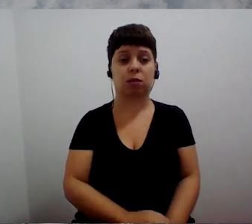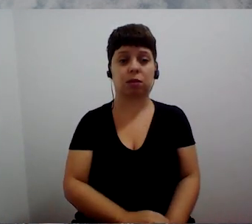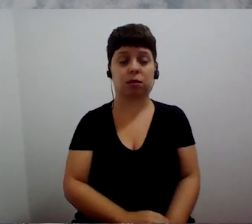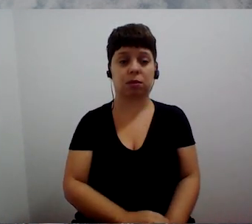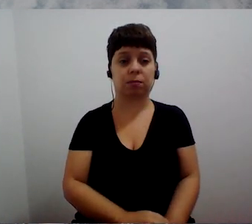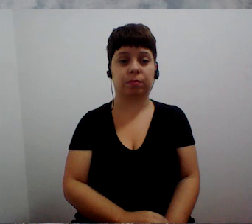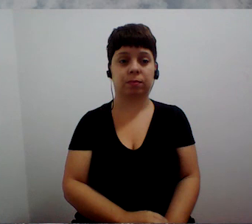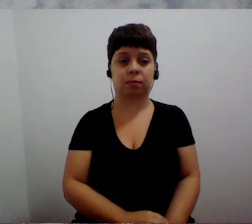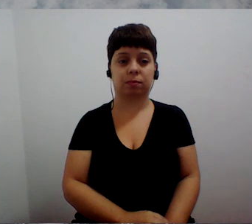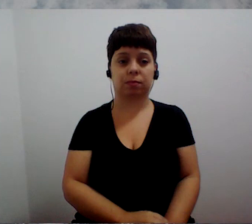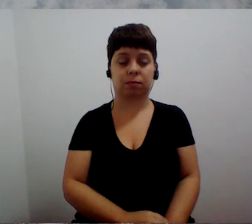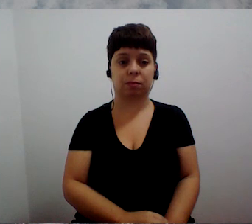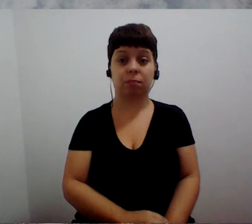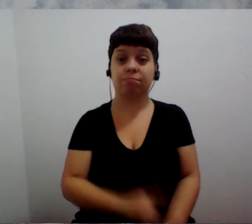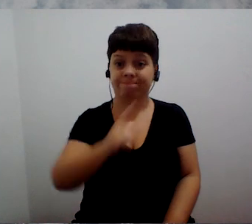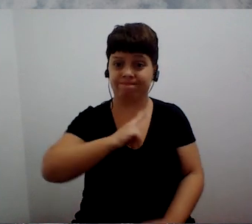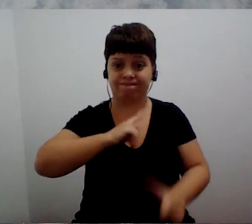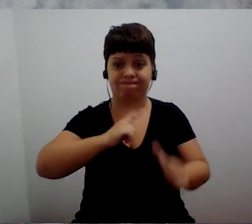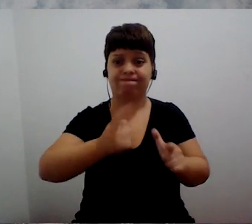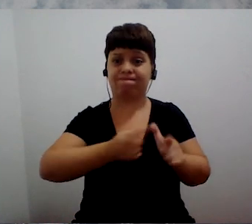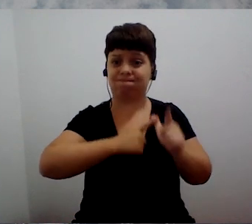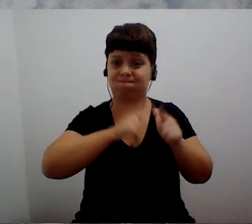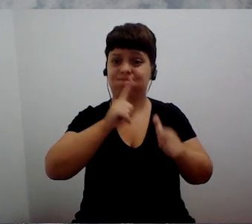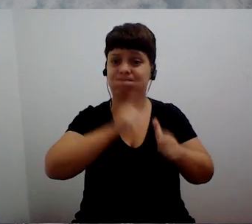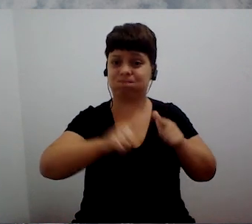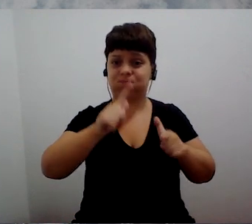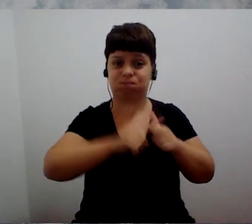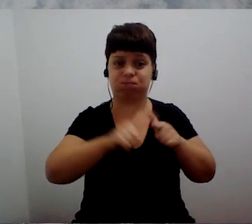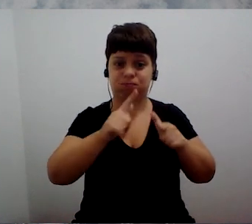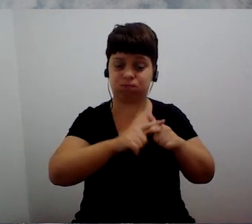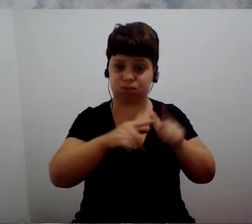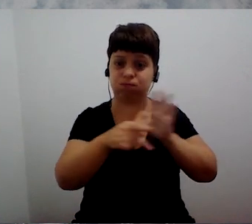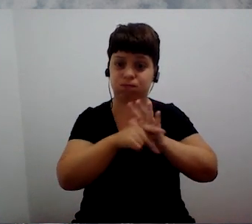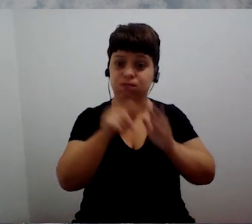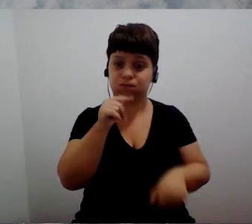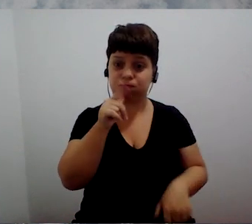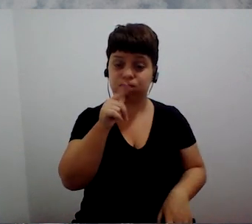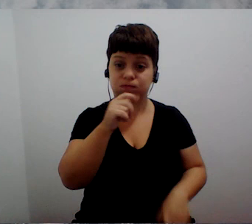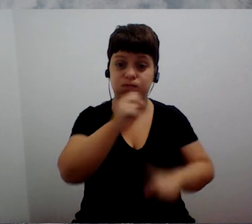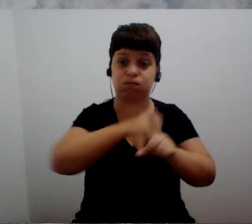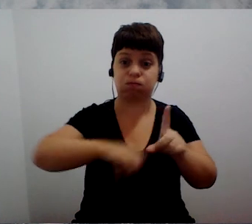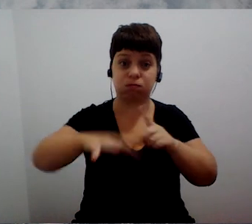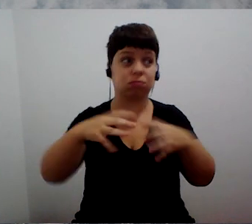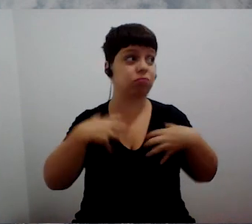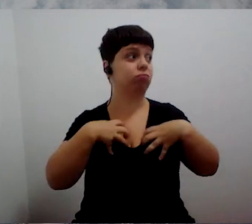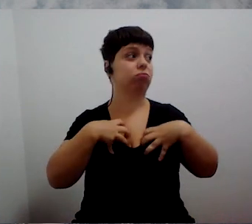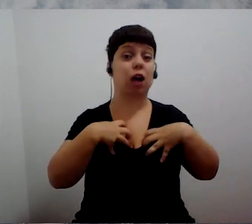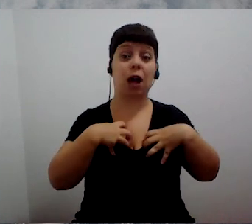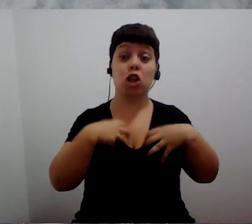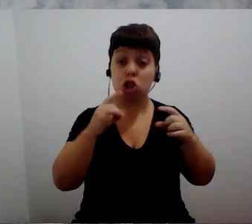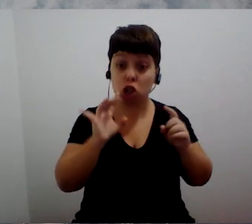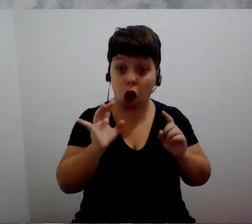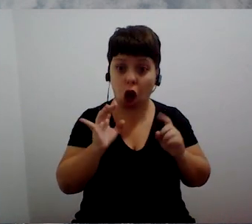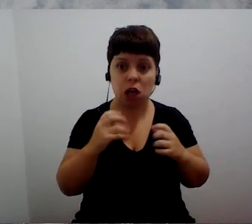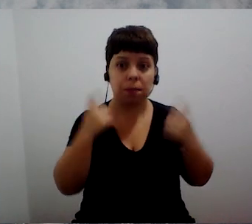we are seeing a crisis related to the water that put pressure in the society, but also in the industry. So